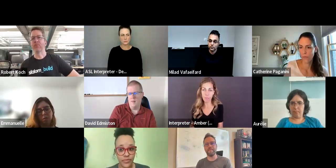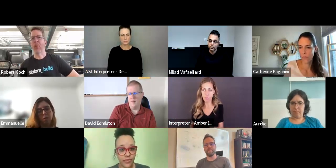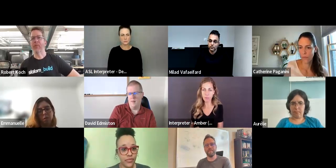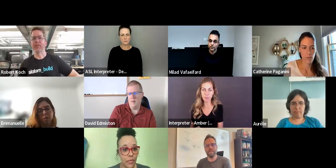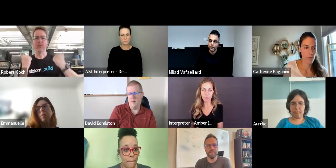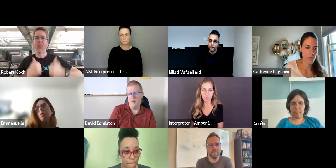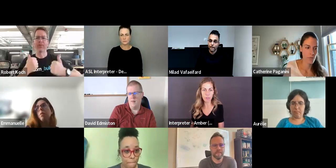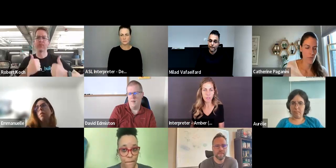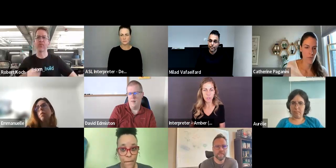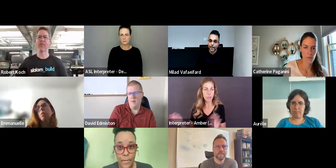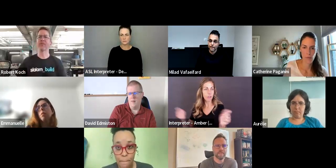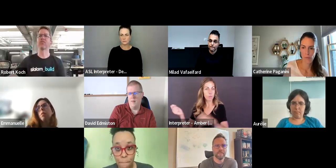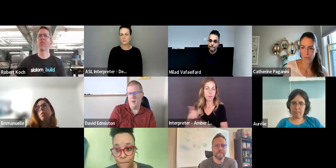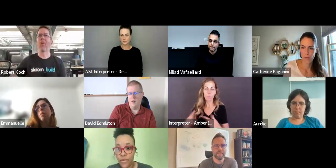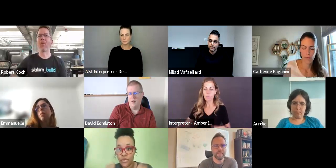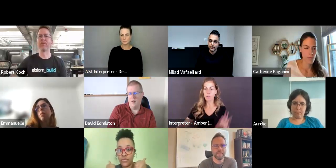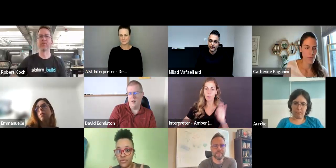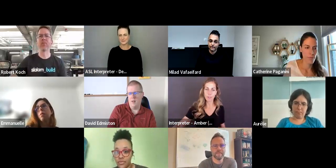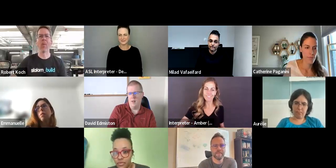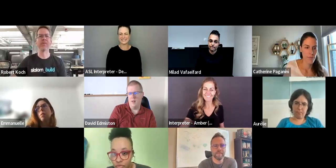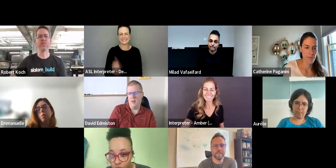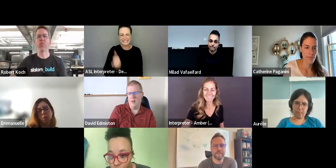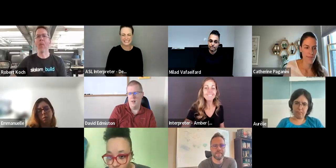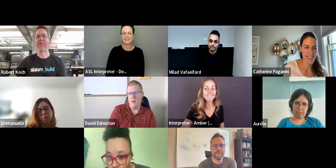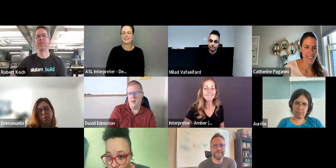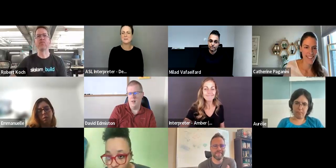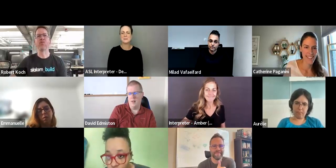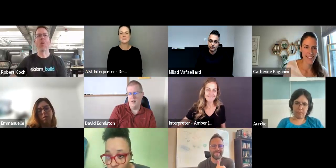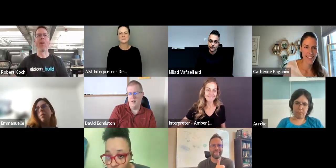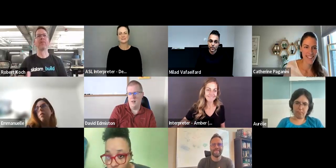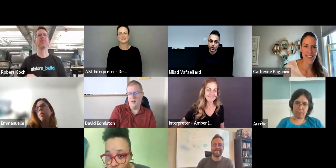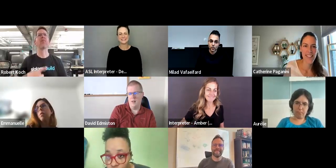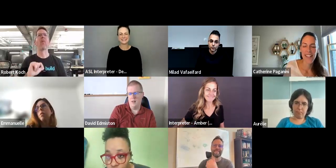the professional channel, and we're going to swap interpreters. So.